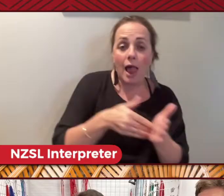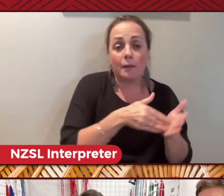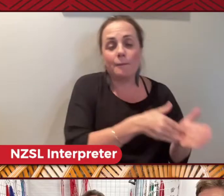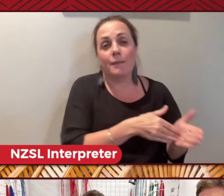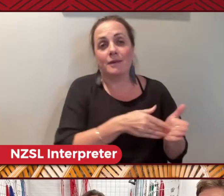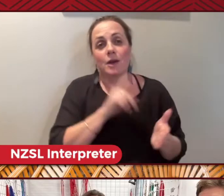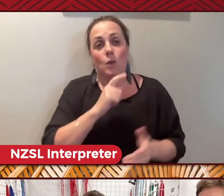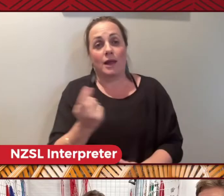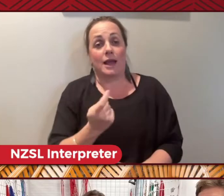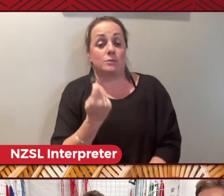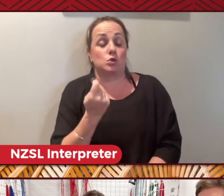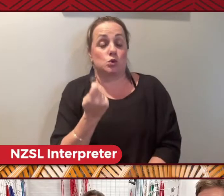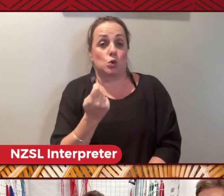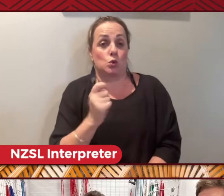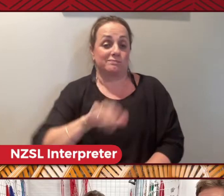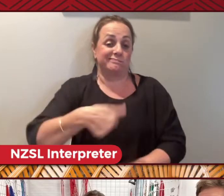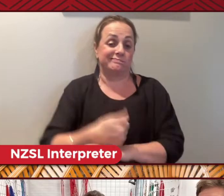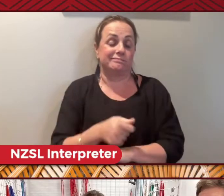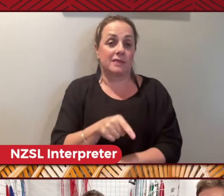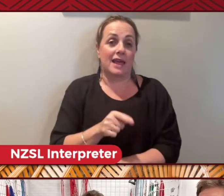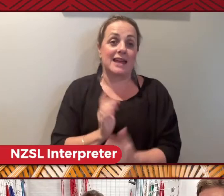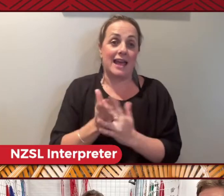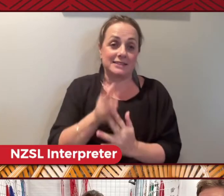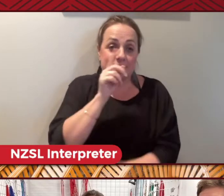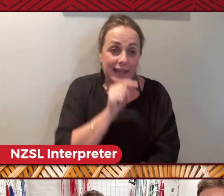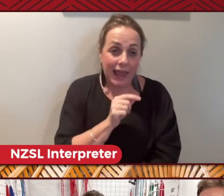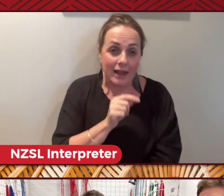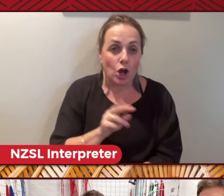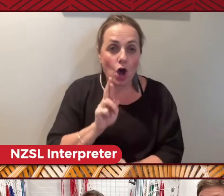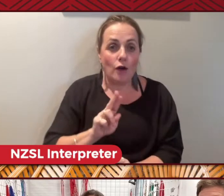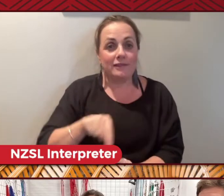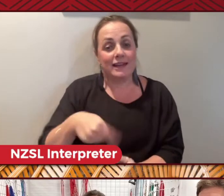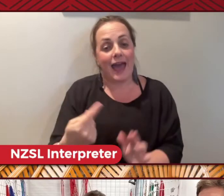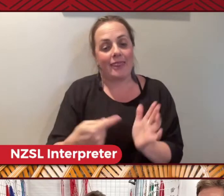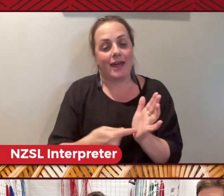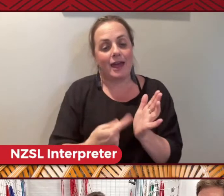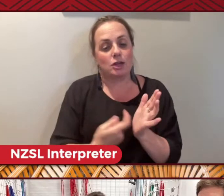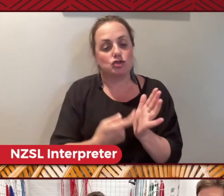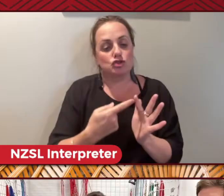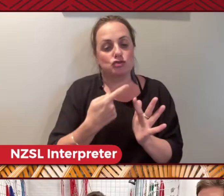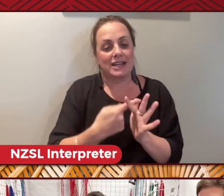coming soon too for access and hopefully another Trexo.